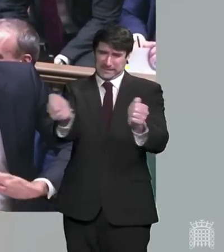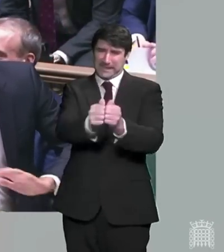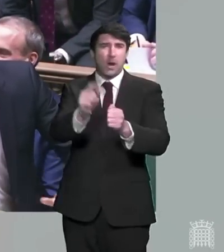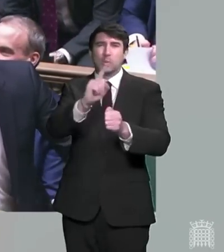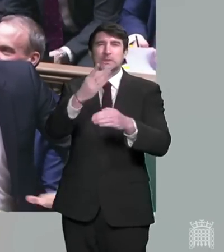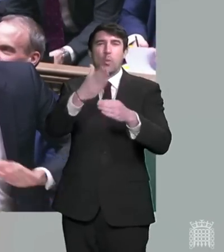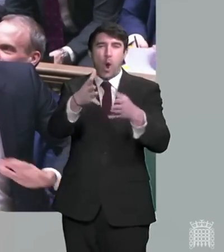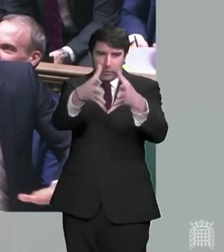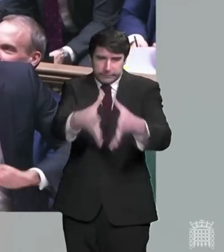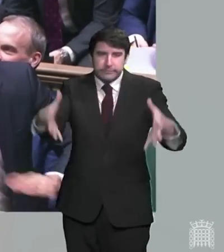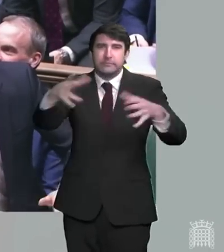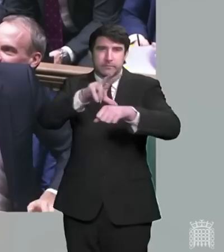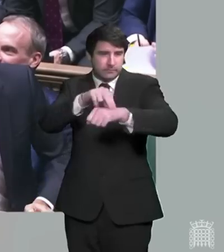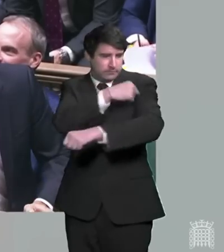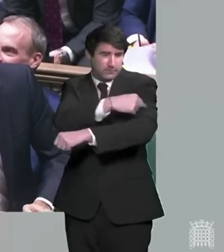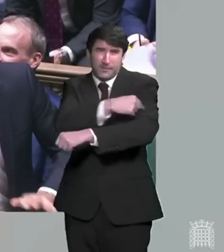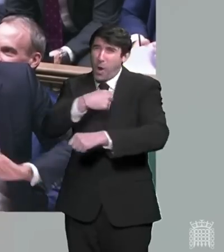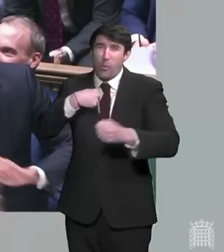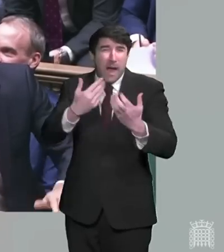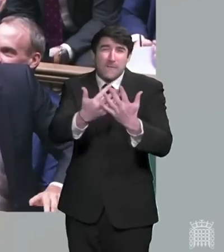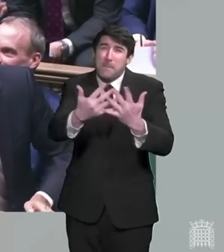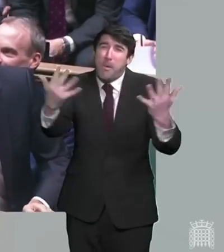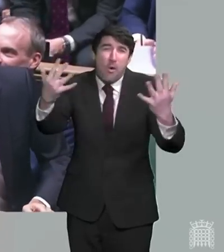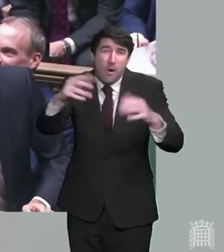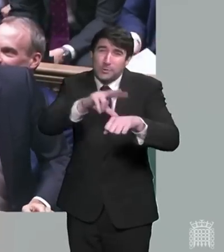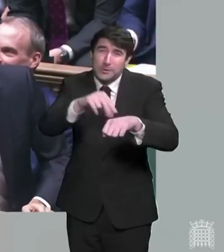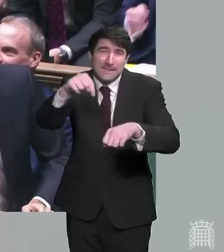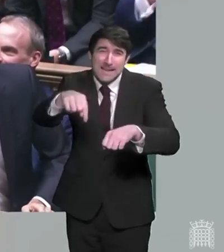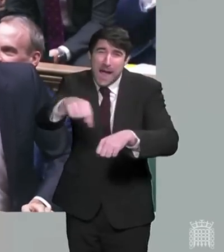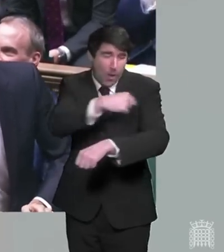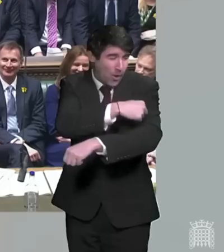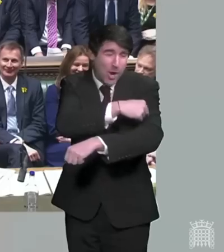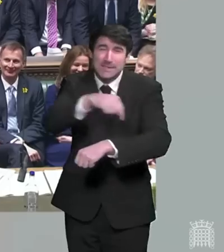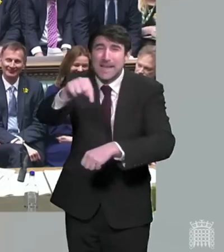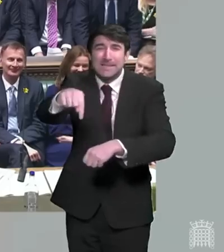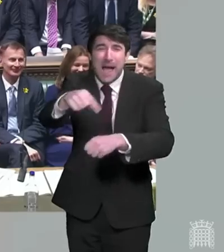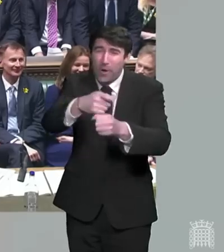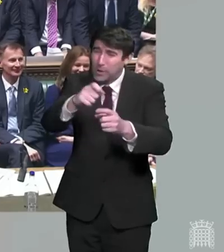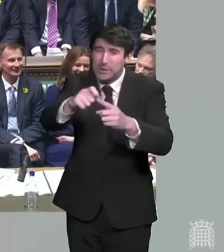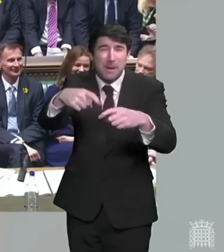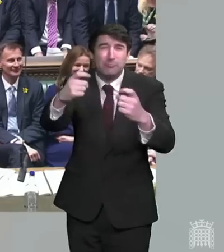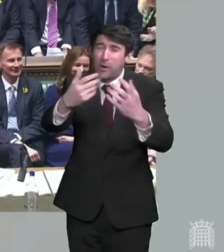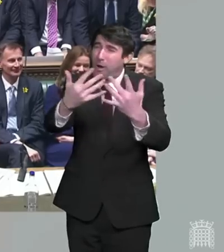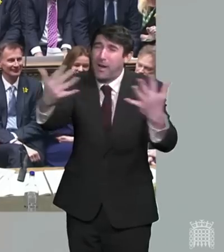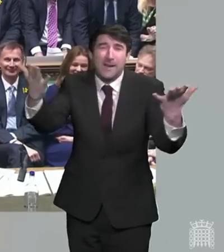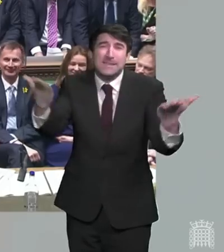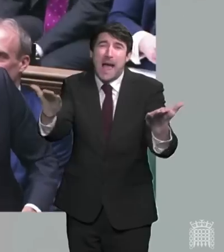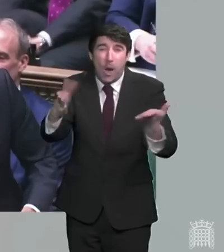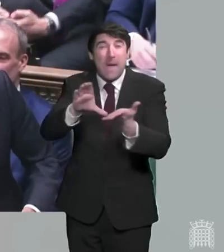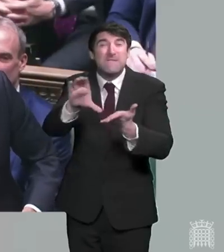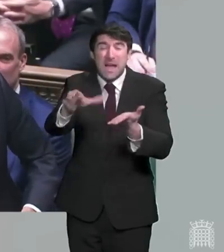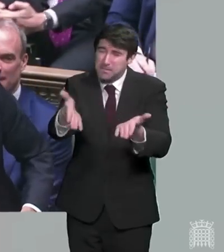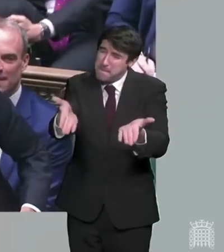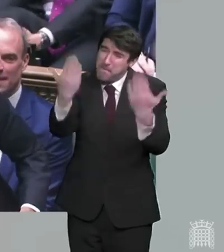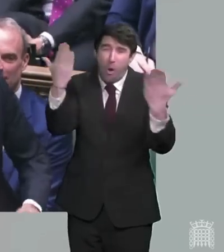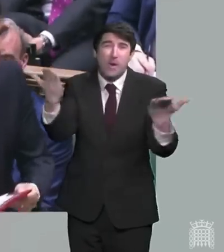There are tens of thousands more doctors, more nurses in the NHS, record number of GPs, record investment in the NHS. That's what you get with a